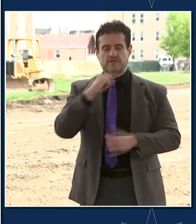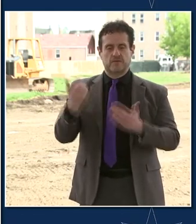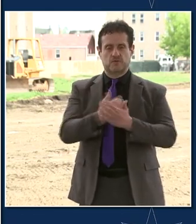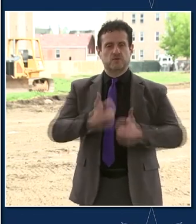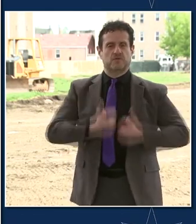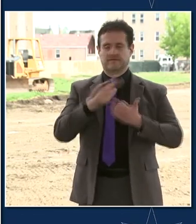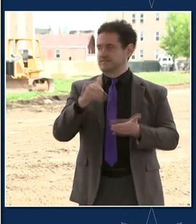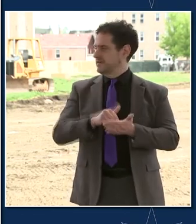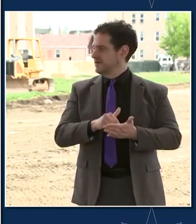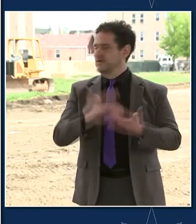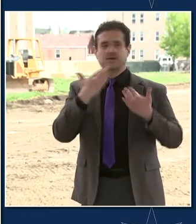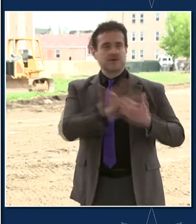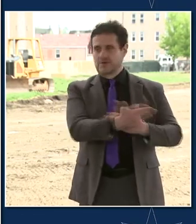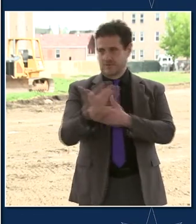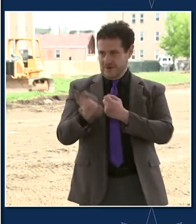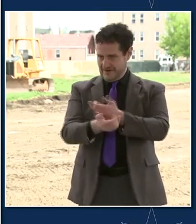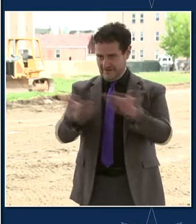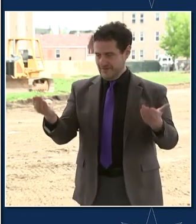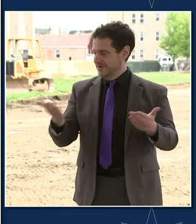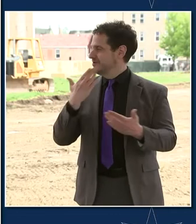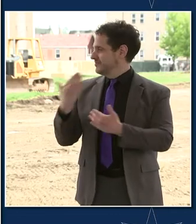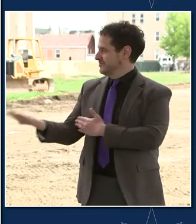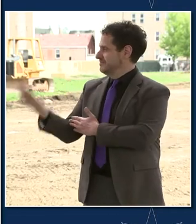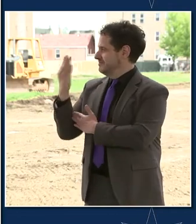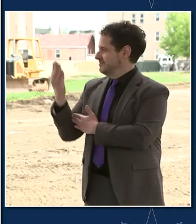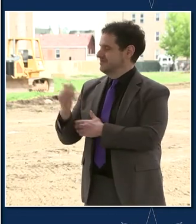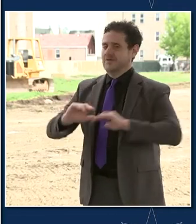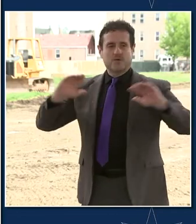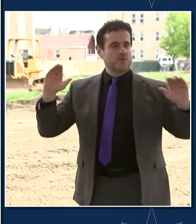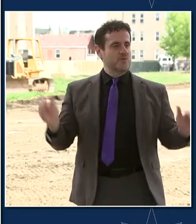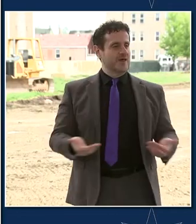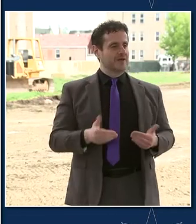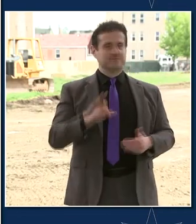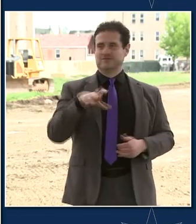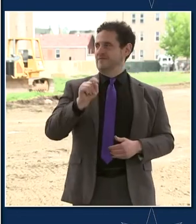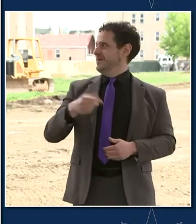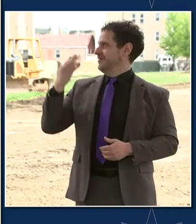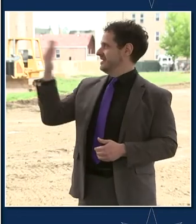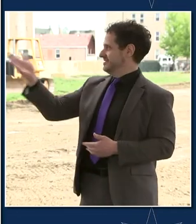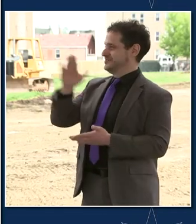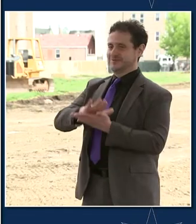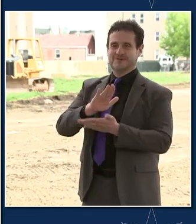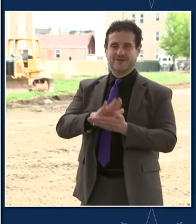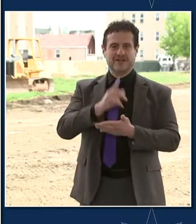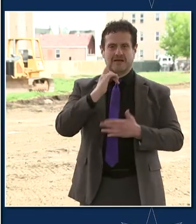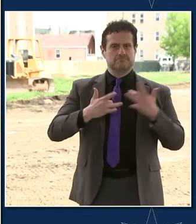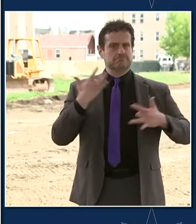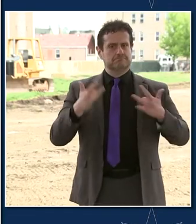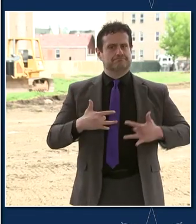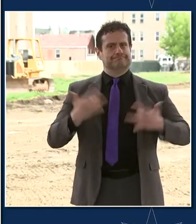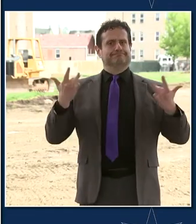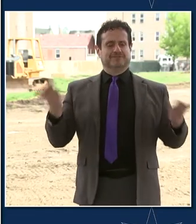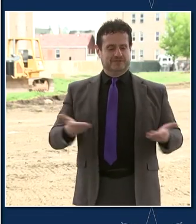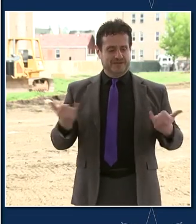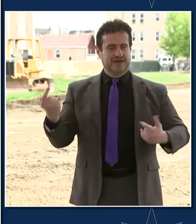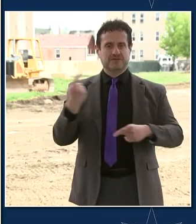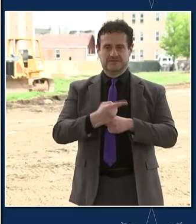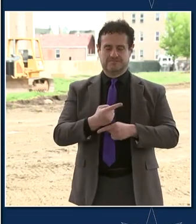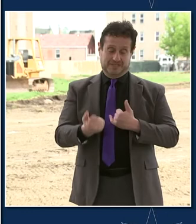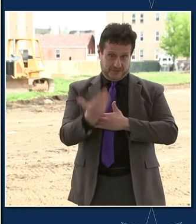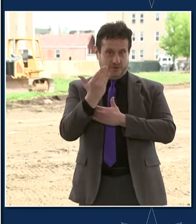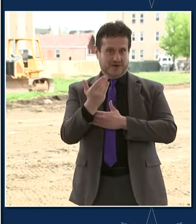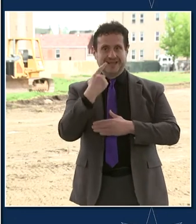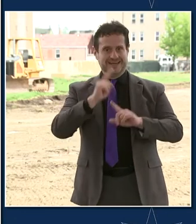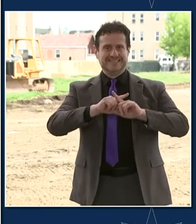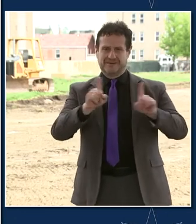Morning, everybody. Well, welcome to Farragut, and I'm excited to be here this morning in a different lens